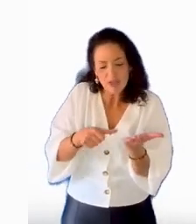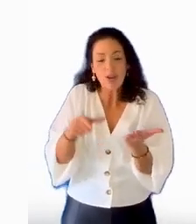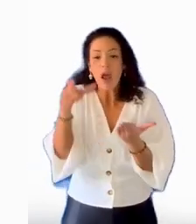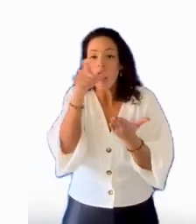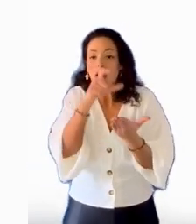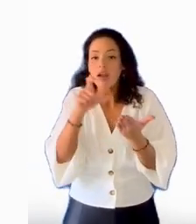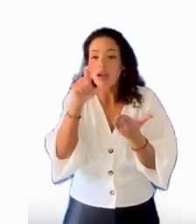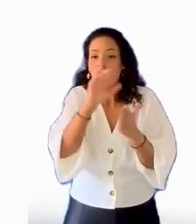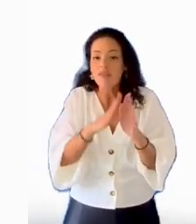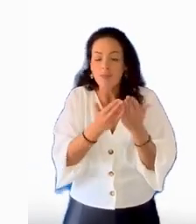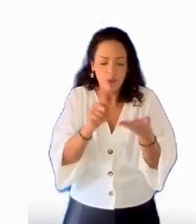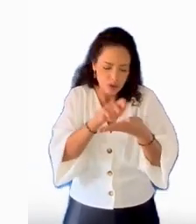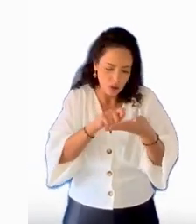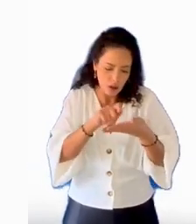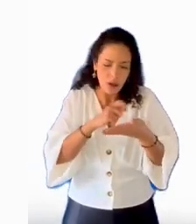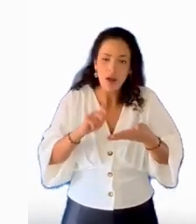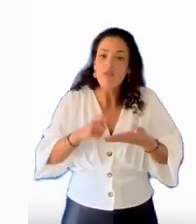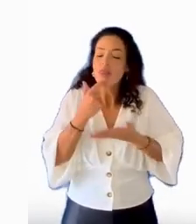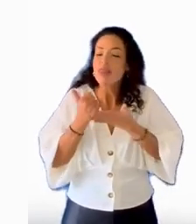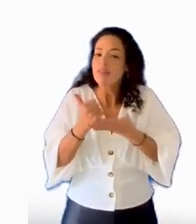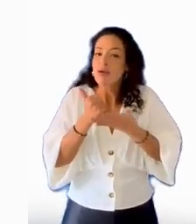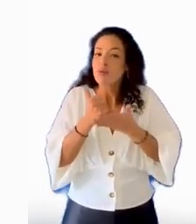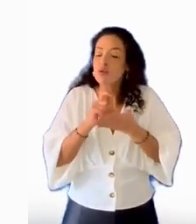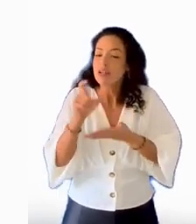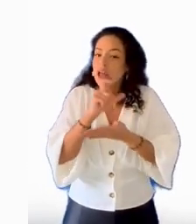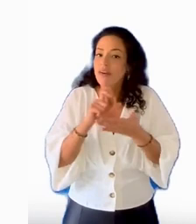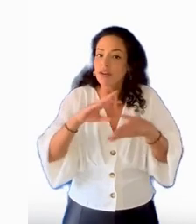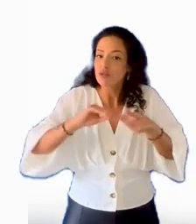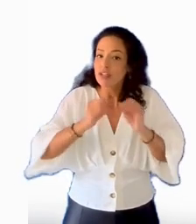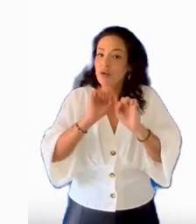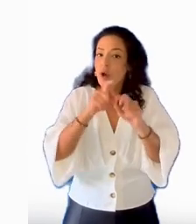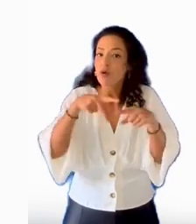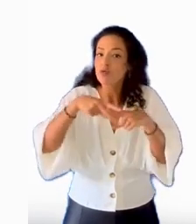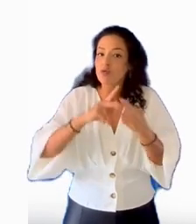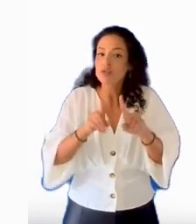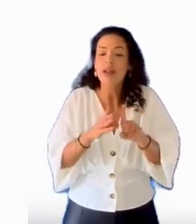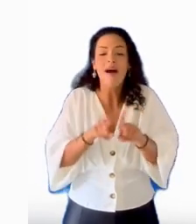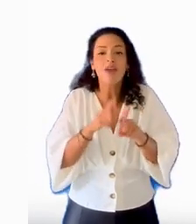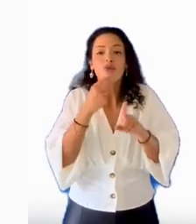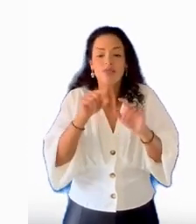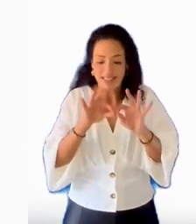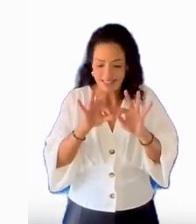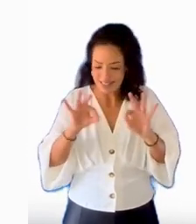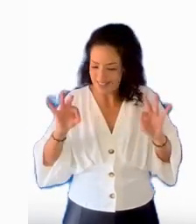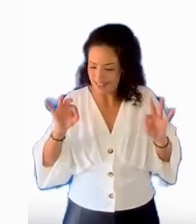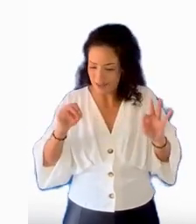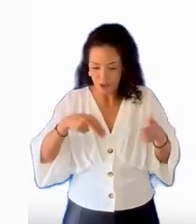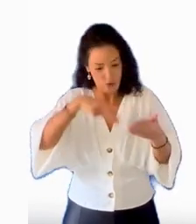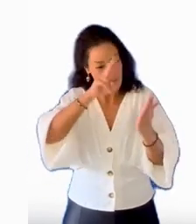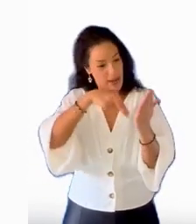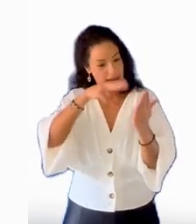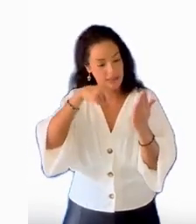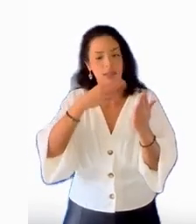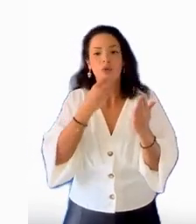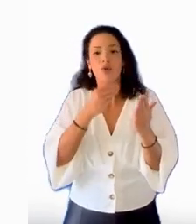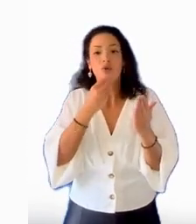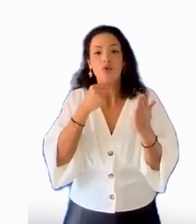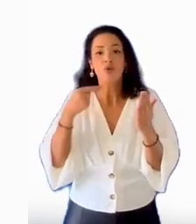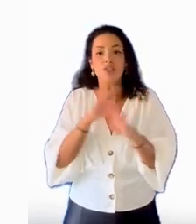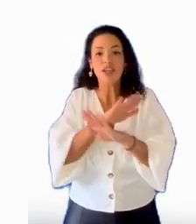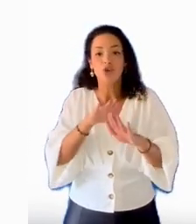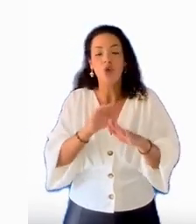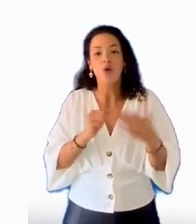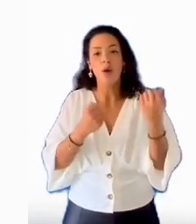colouring books for therapeutic colouring, making your own tools, such as using sticks to paint, using a non-dominant hand to